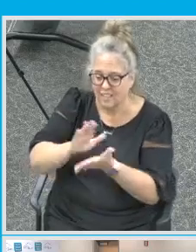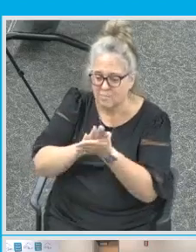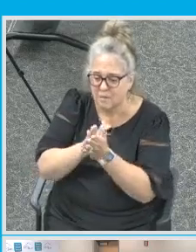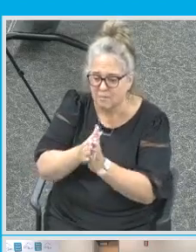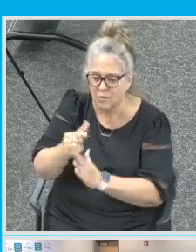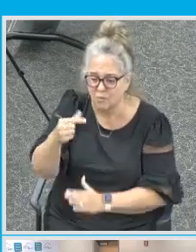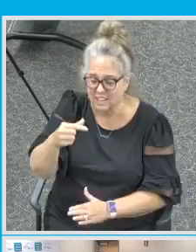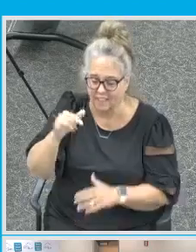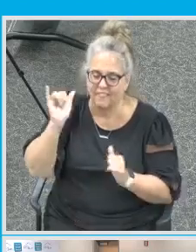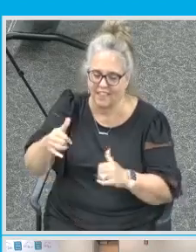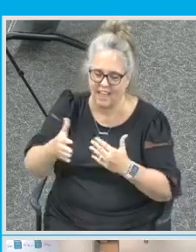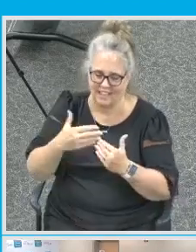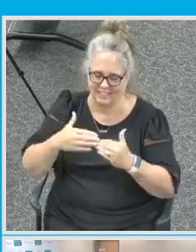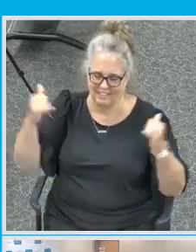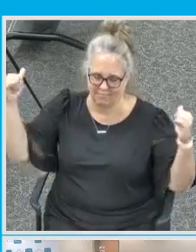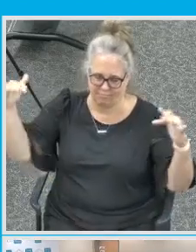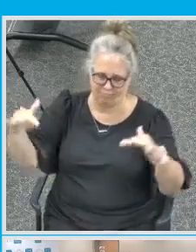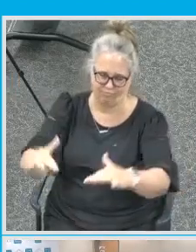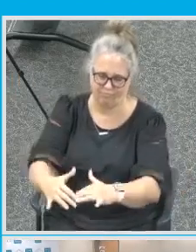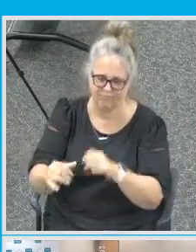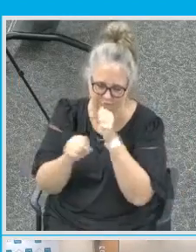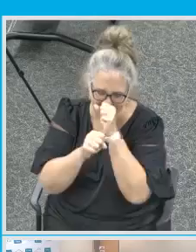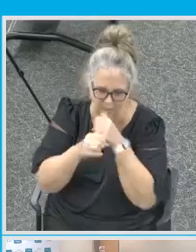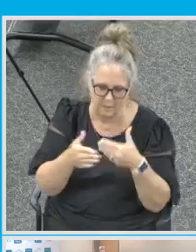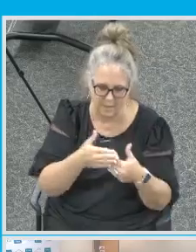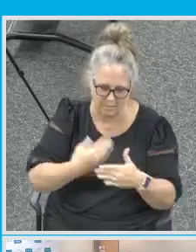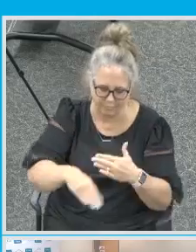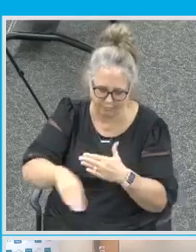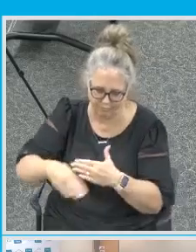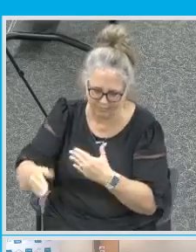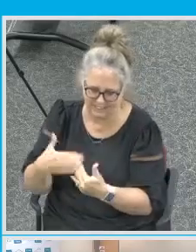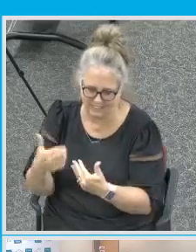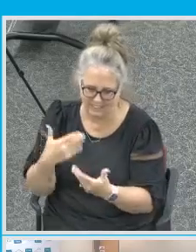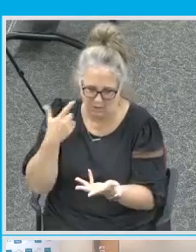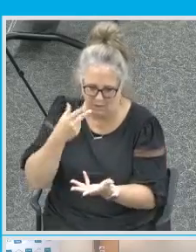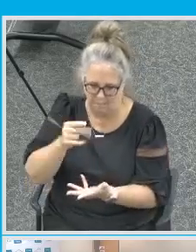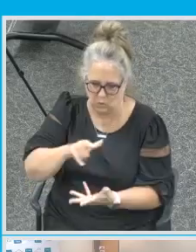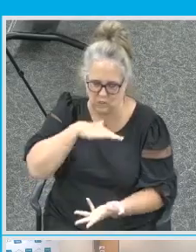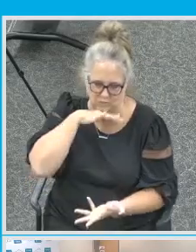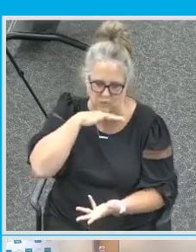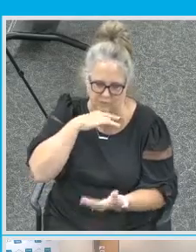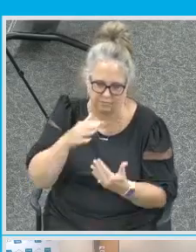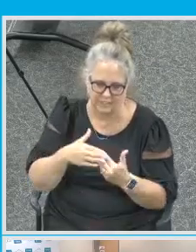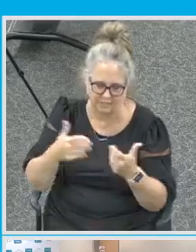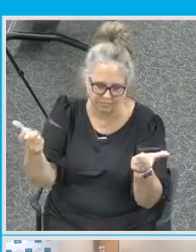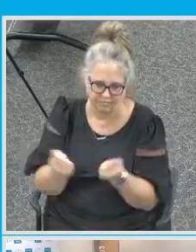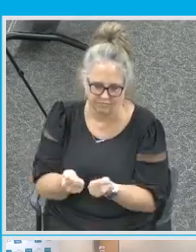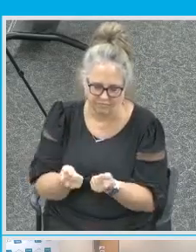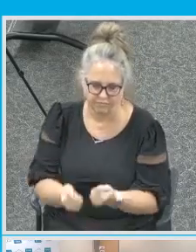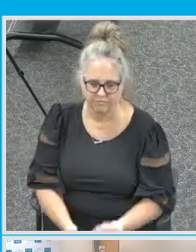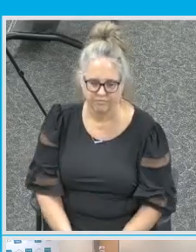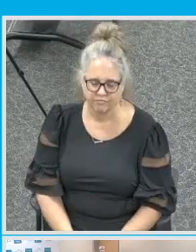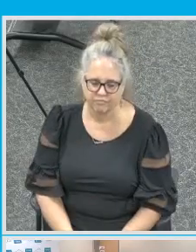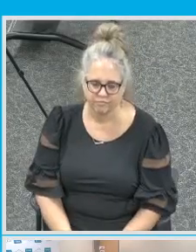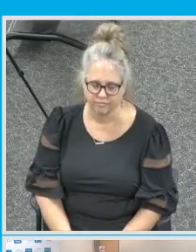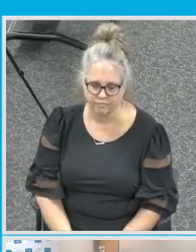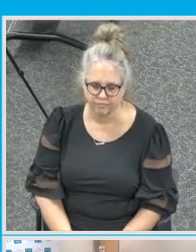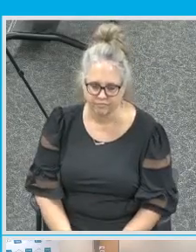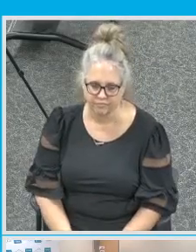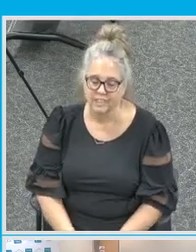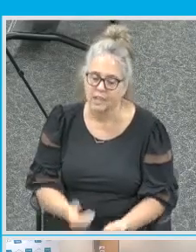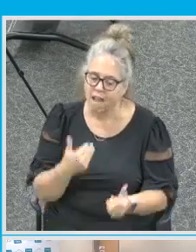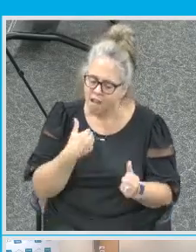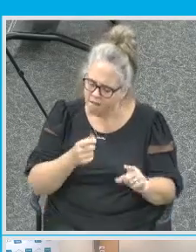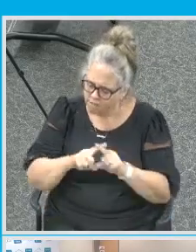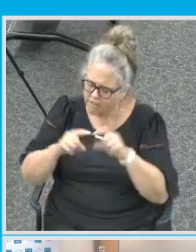growing mosquitoes in your backyard swimming pool. So there's lots of opportunities for the public to protect themselves, and that's what